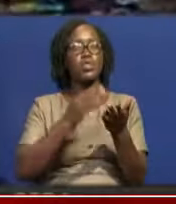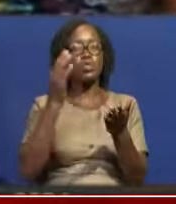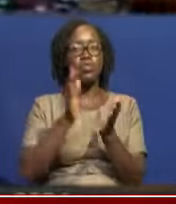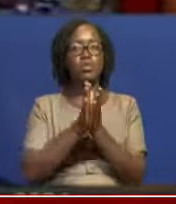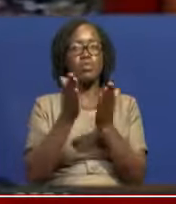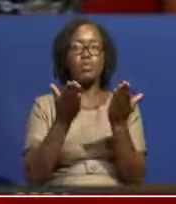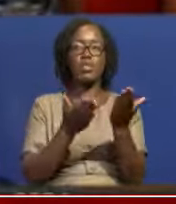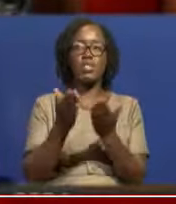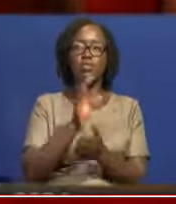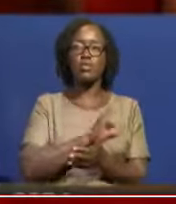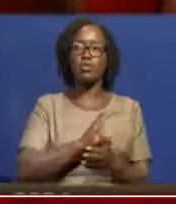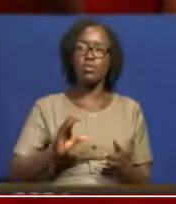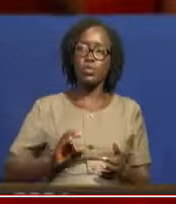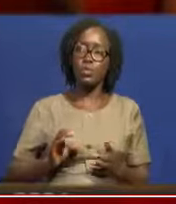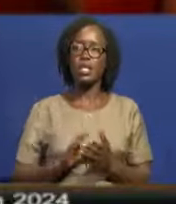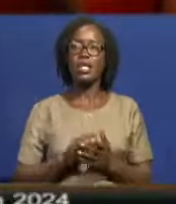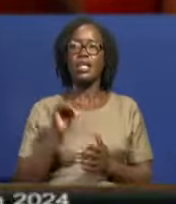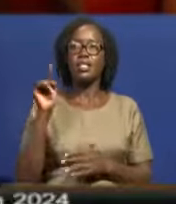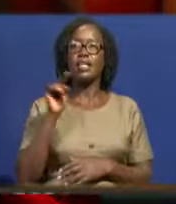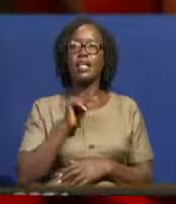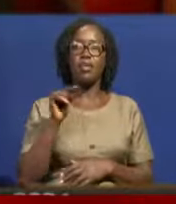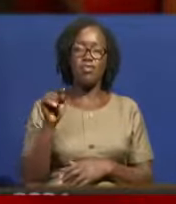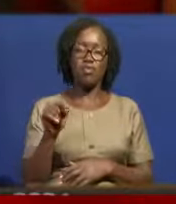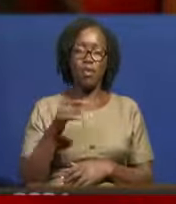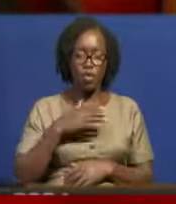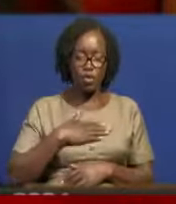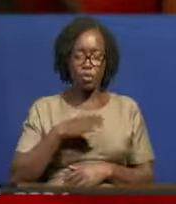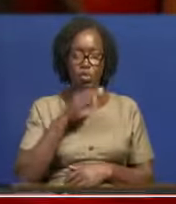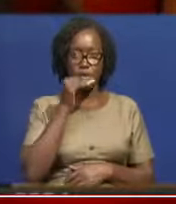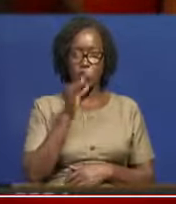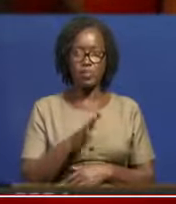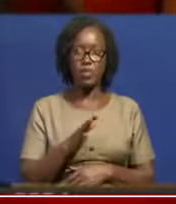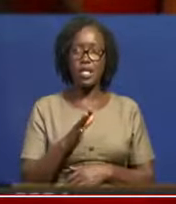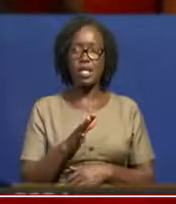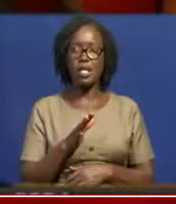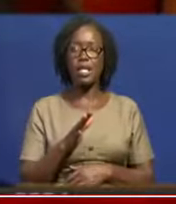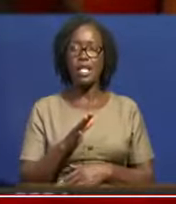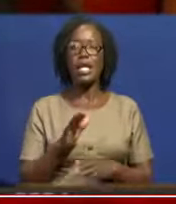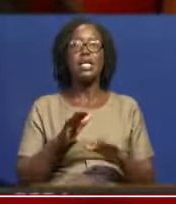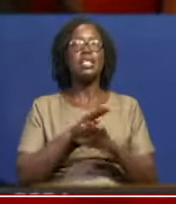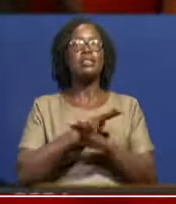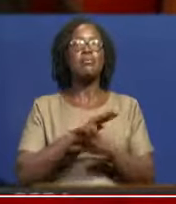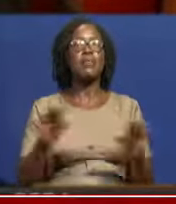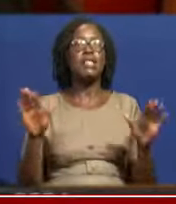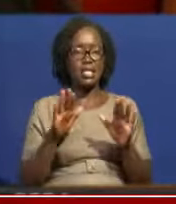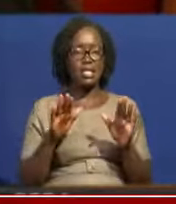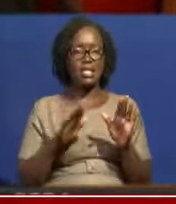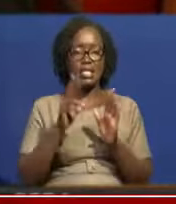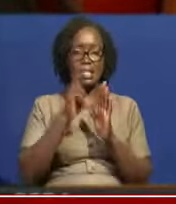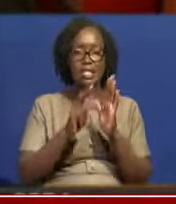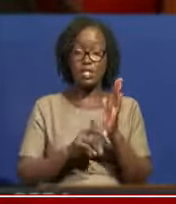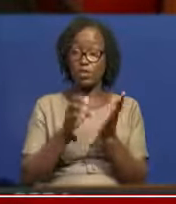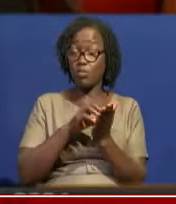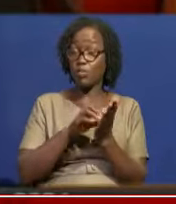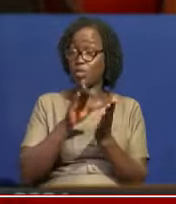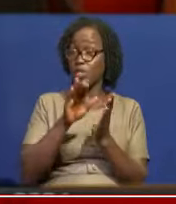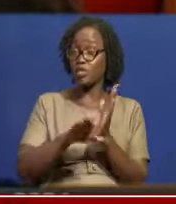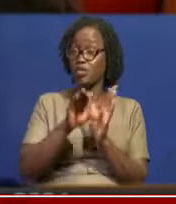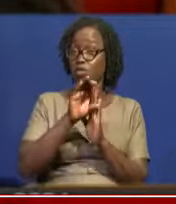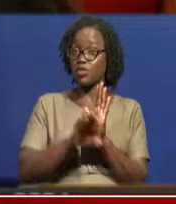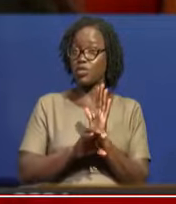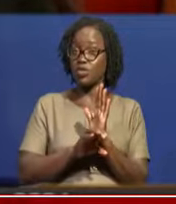the Public Service Commission. Therefore, Honorable Speaker, just the plain reading of that particular provision of our